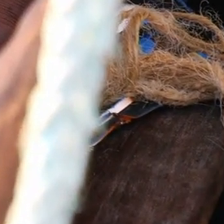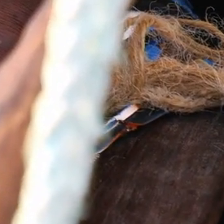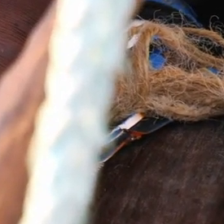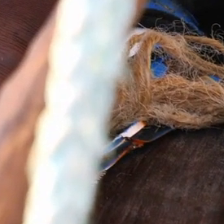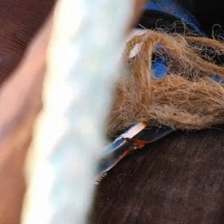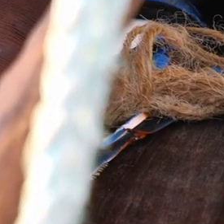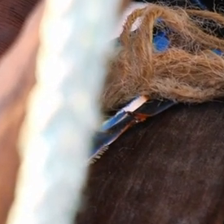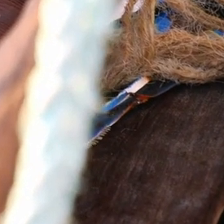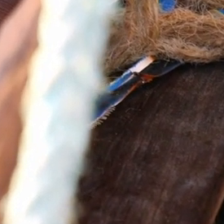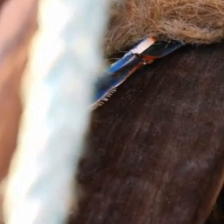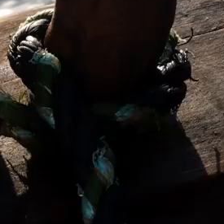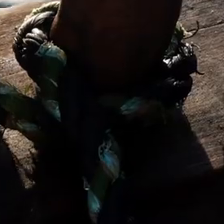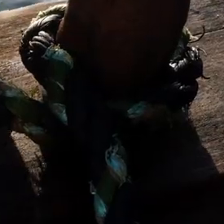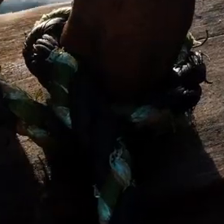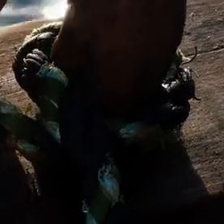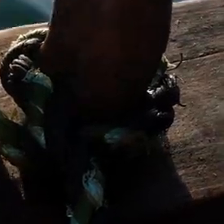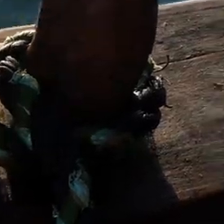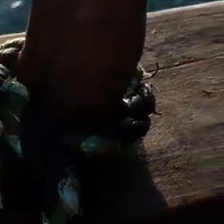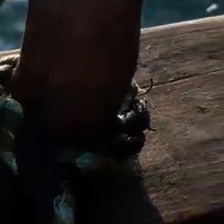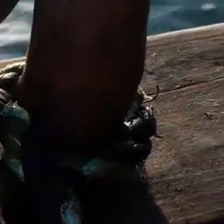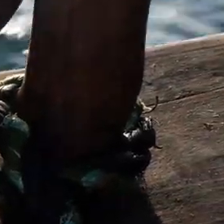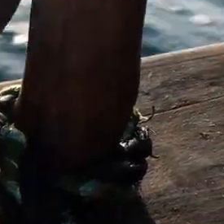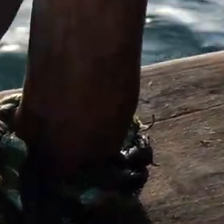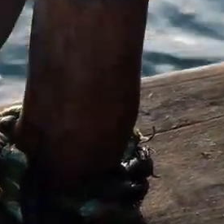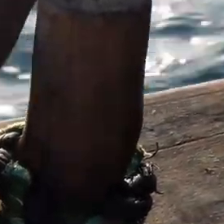Wamesafiri kwa karne nyingi kupitia bahari.